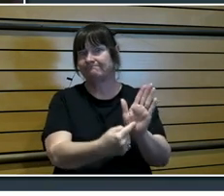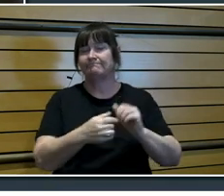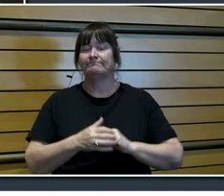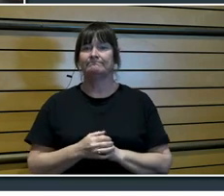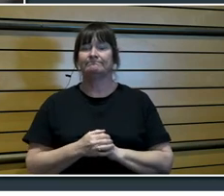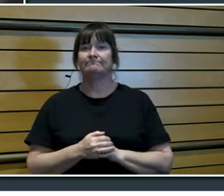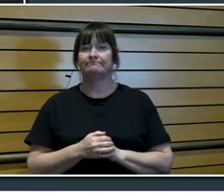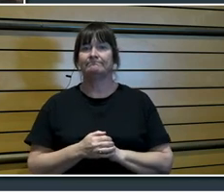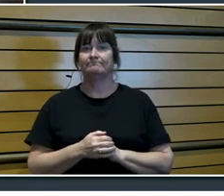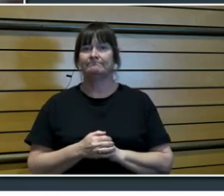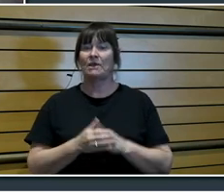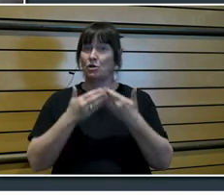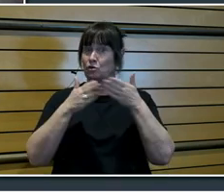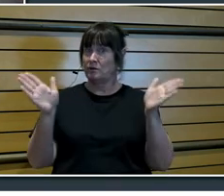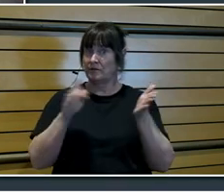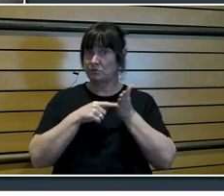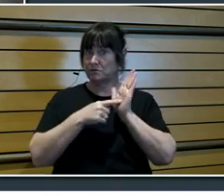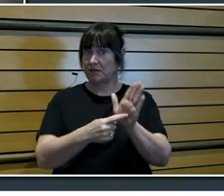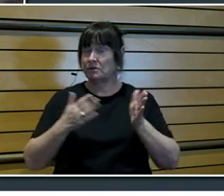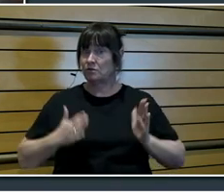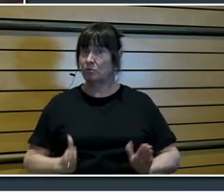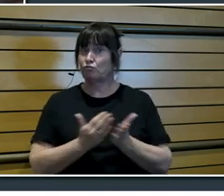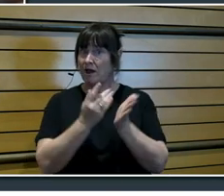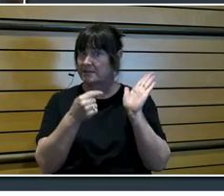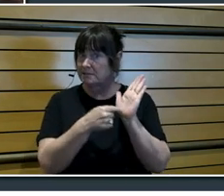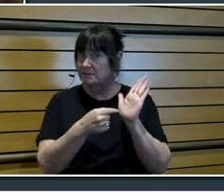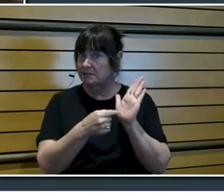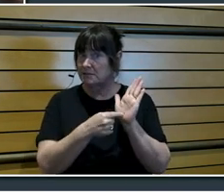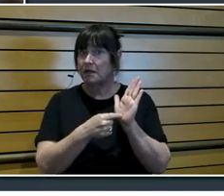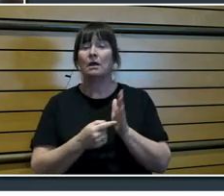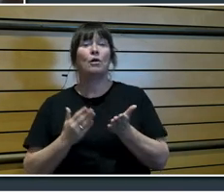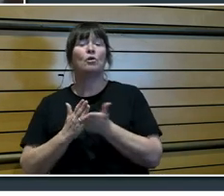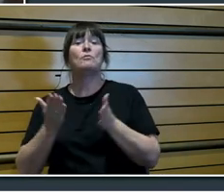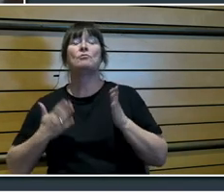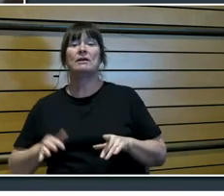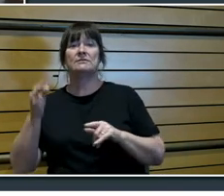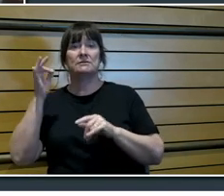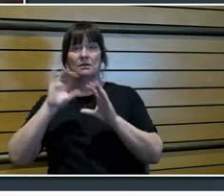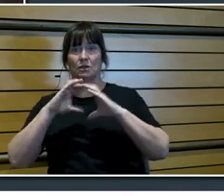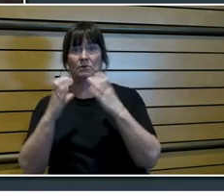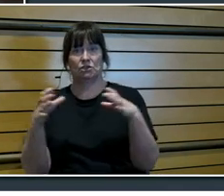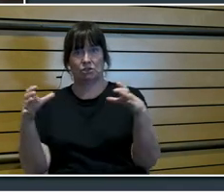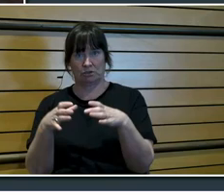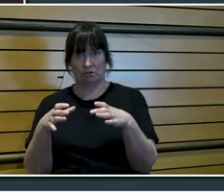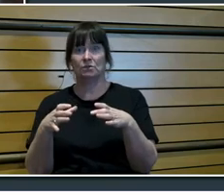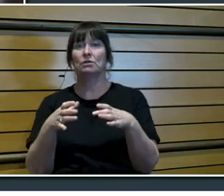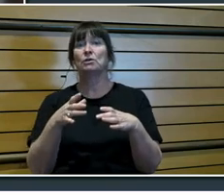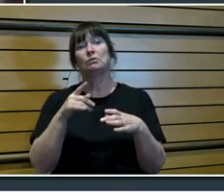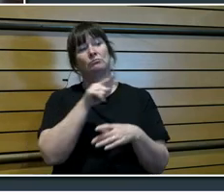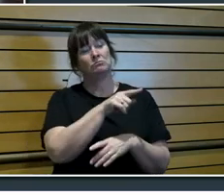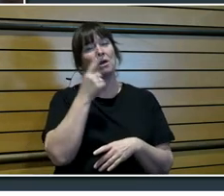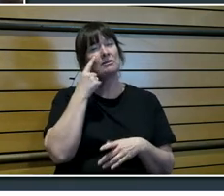To add to the Universal Declaration of Human Rights, the Human Rights Commission sees Te Tiriti o